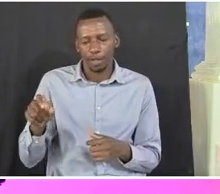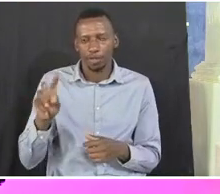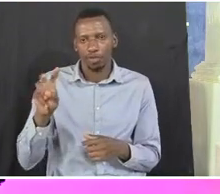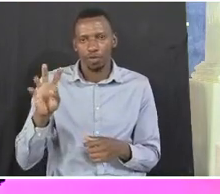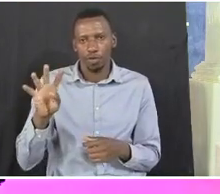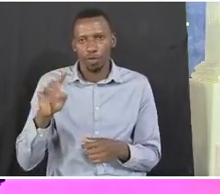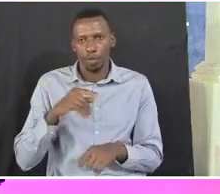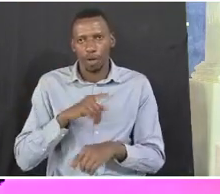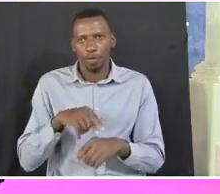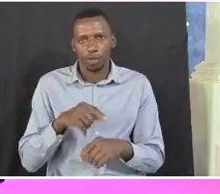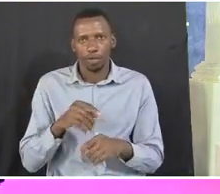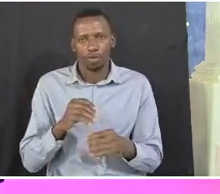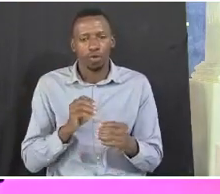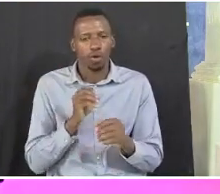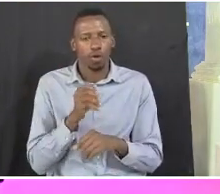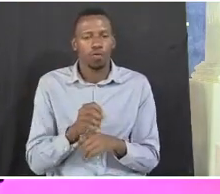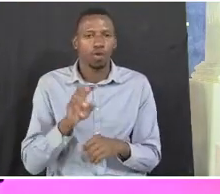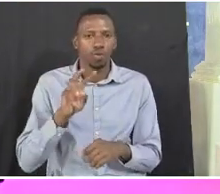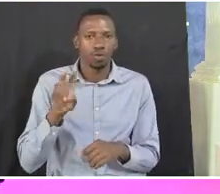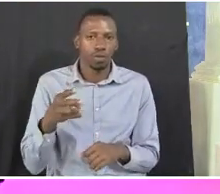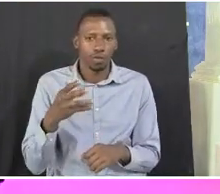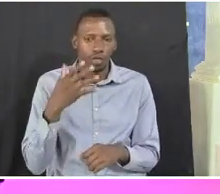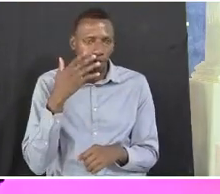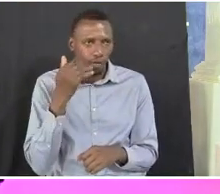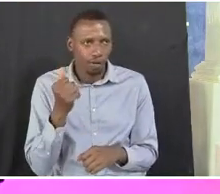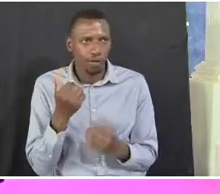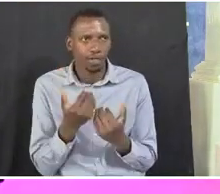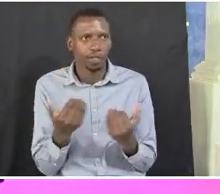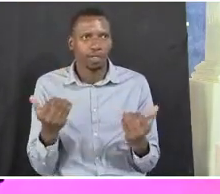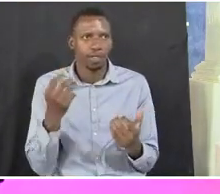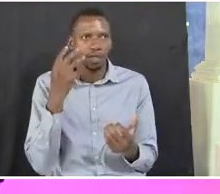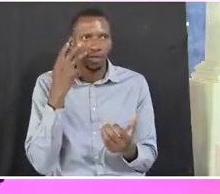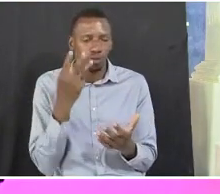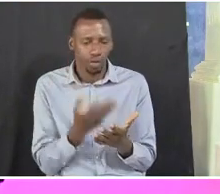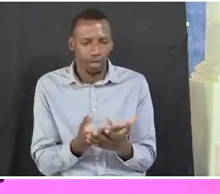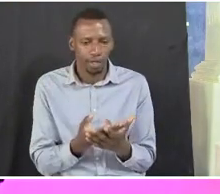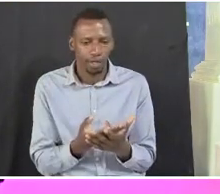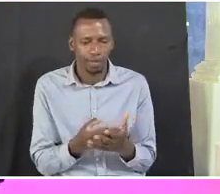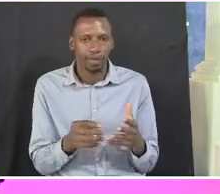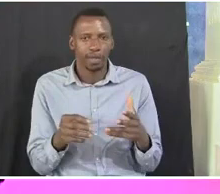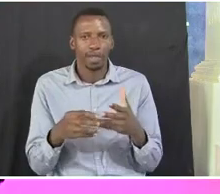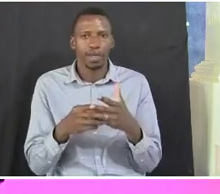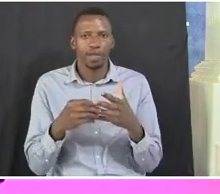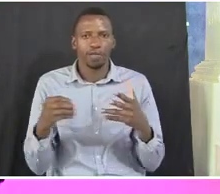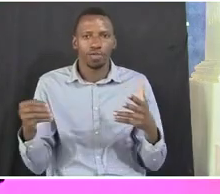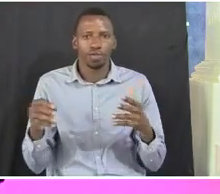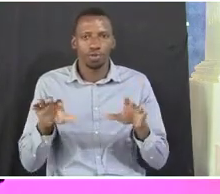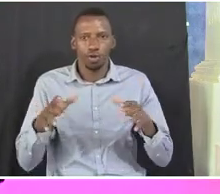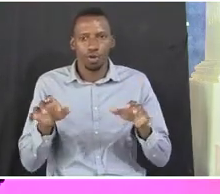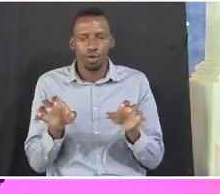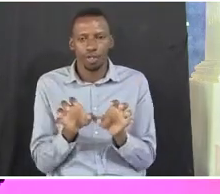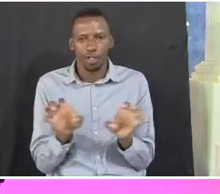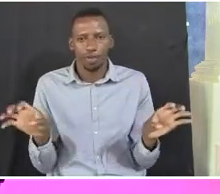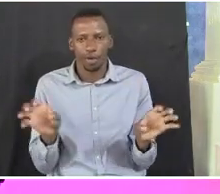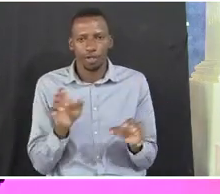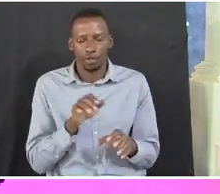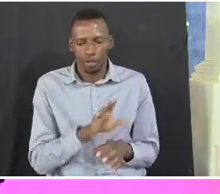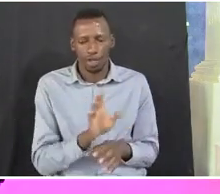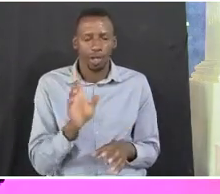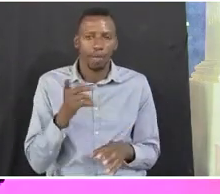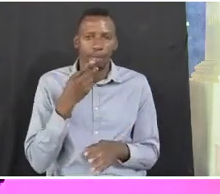over 2,500 children are witness the divorce or separation of their